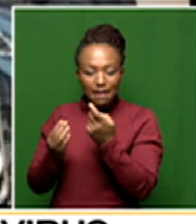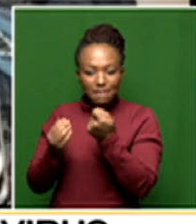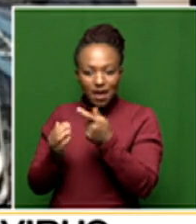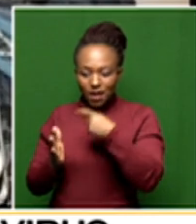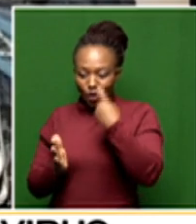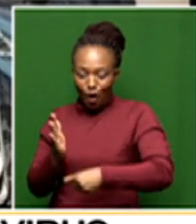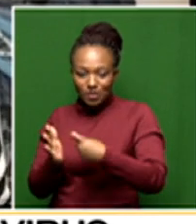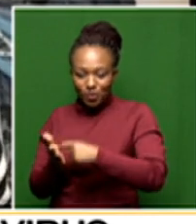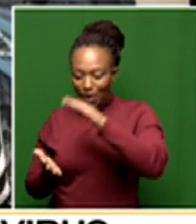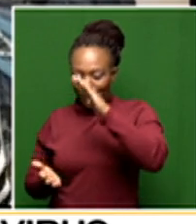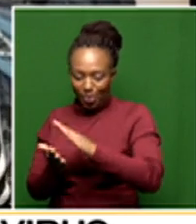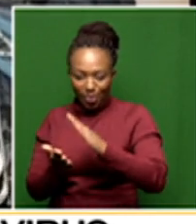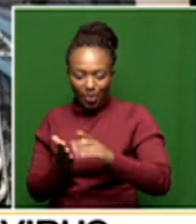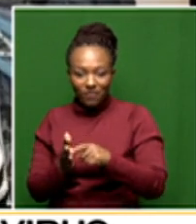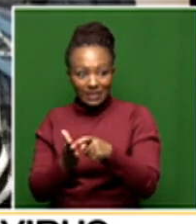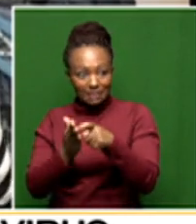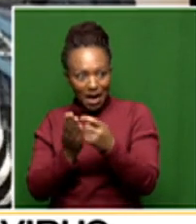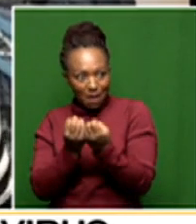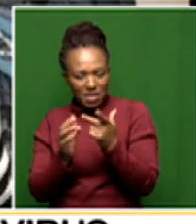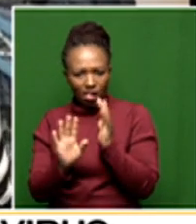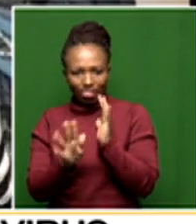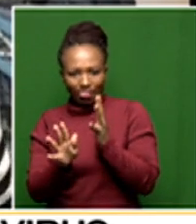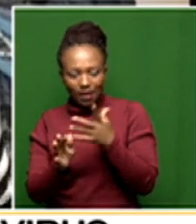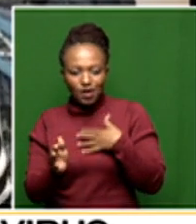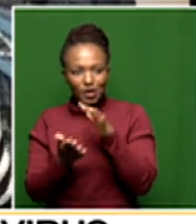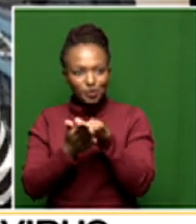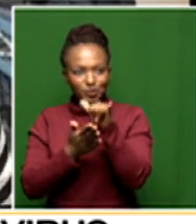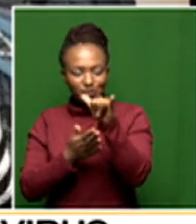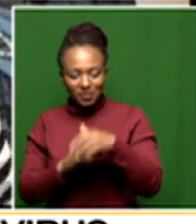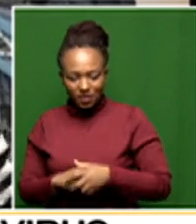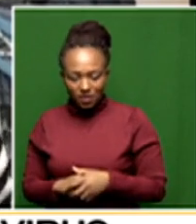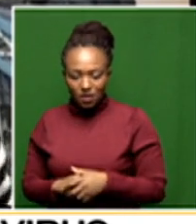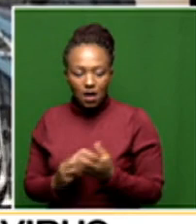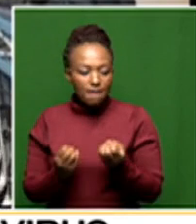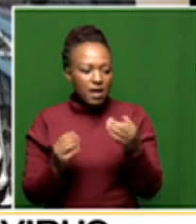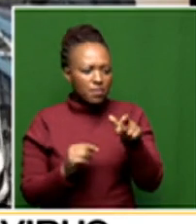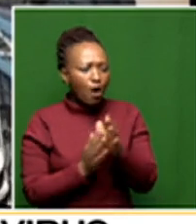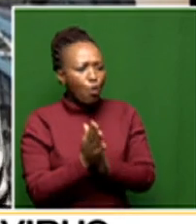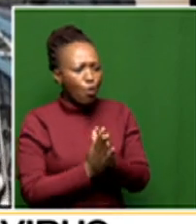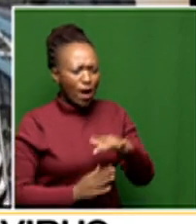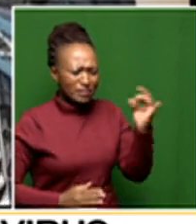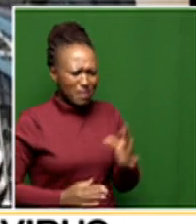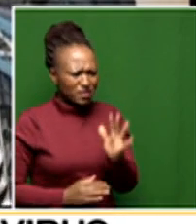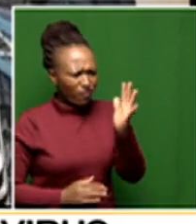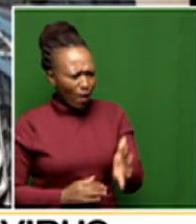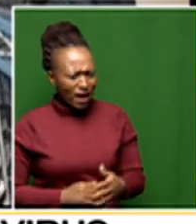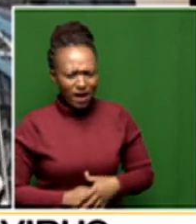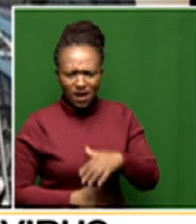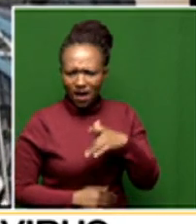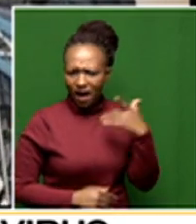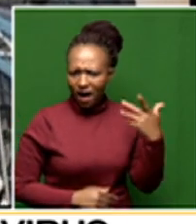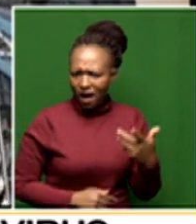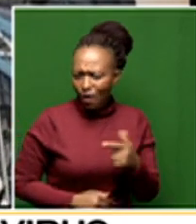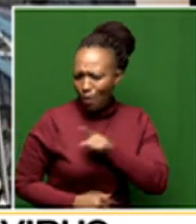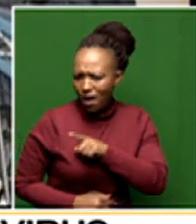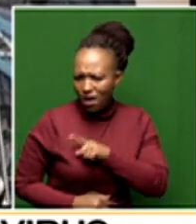from most airlines to try and get the demand and as well. This is it. So, you know, loads of people are saying, oh, it's going to be really expensive to travel now because,